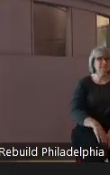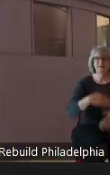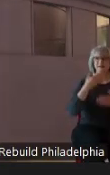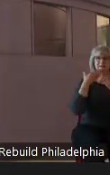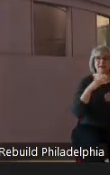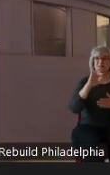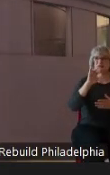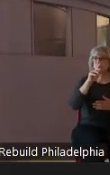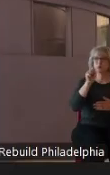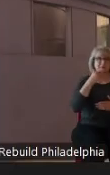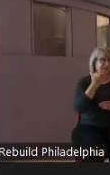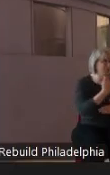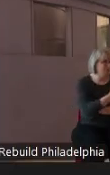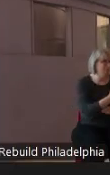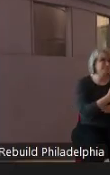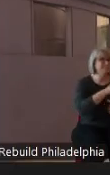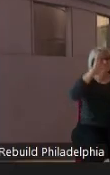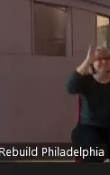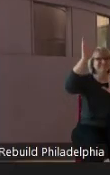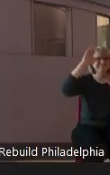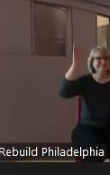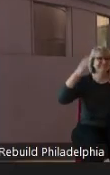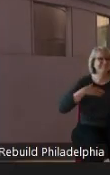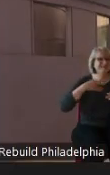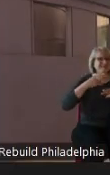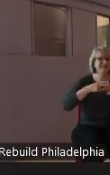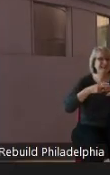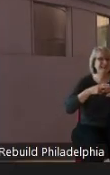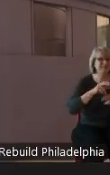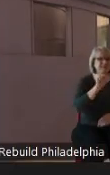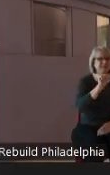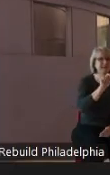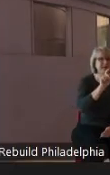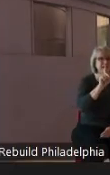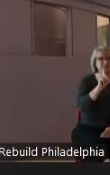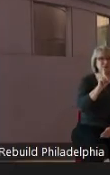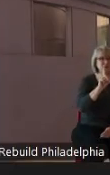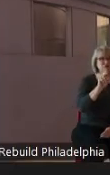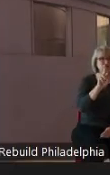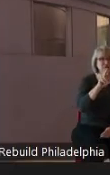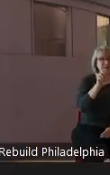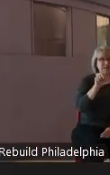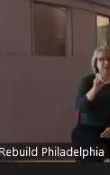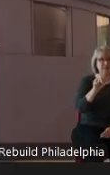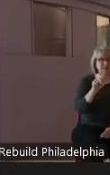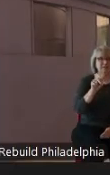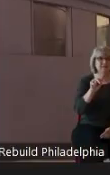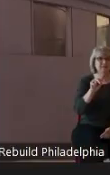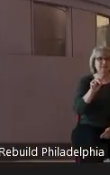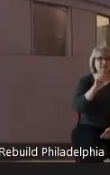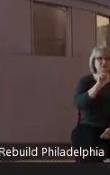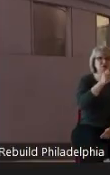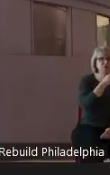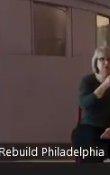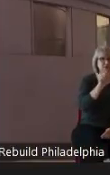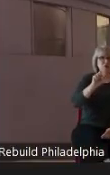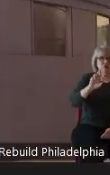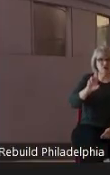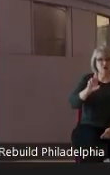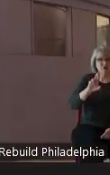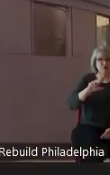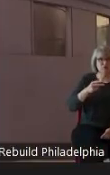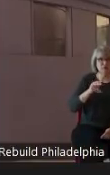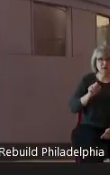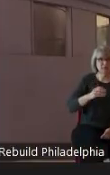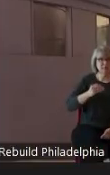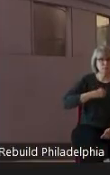Thanks, Jules. Hi, everyone. My name is Adria Longendorfer. I use she, her pronouns. I